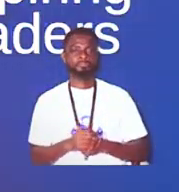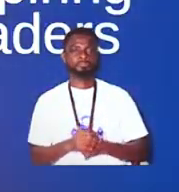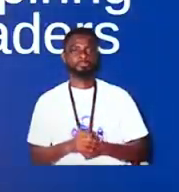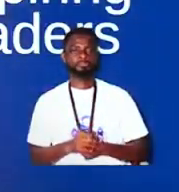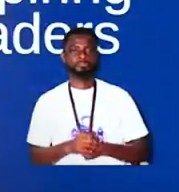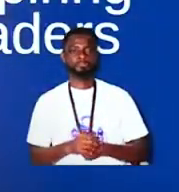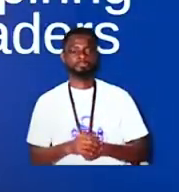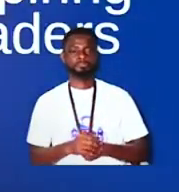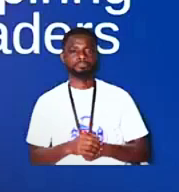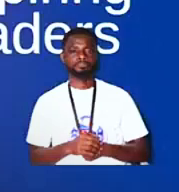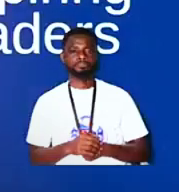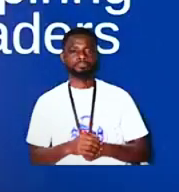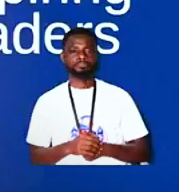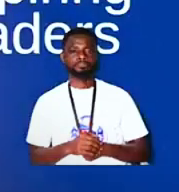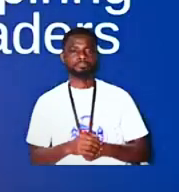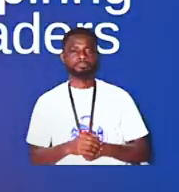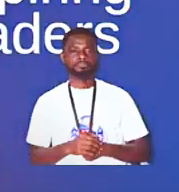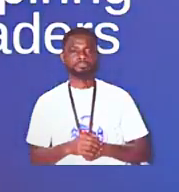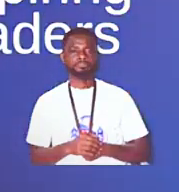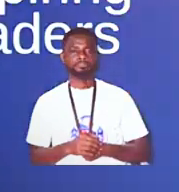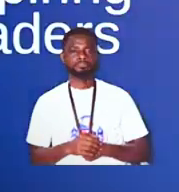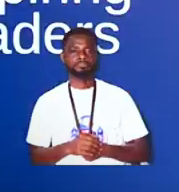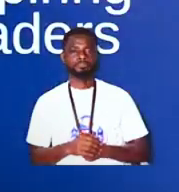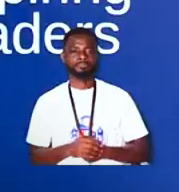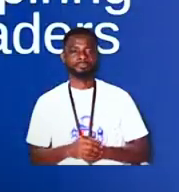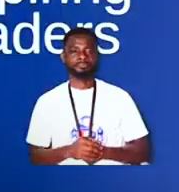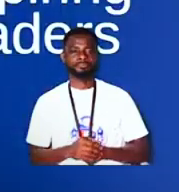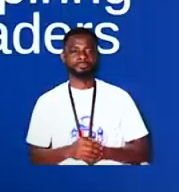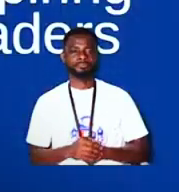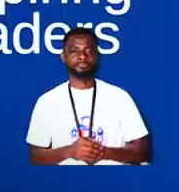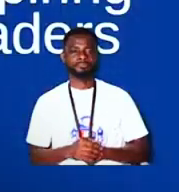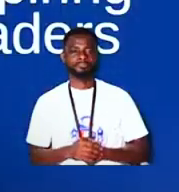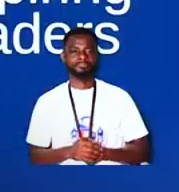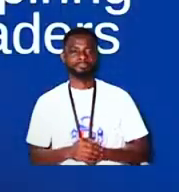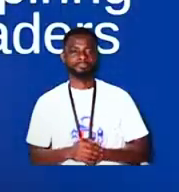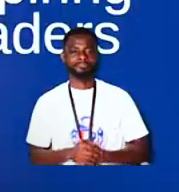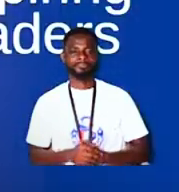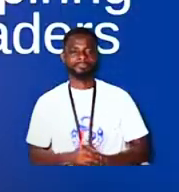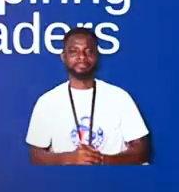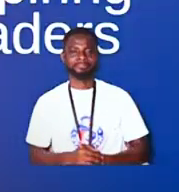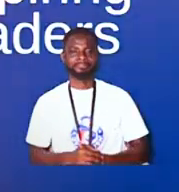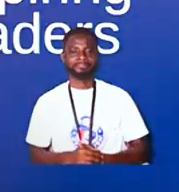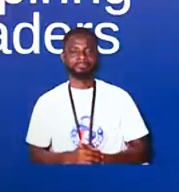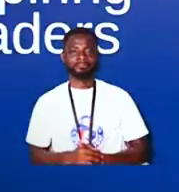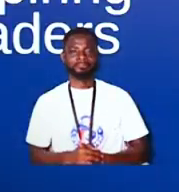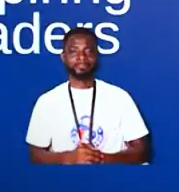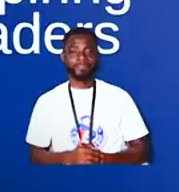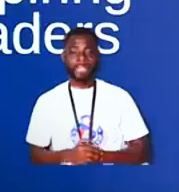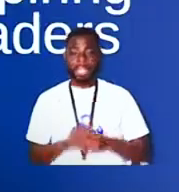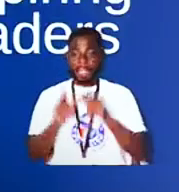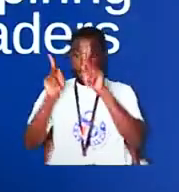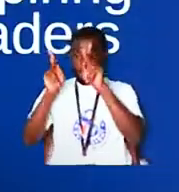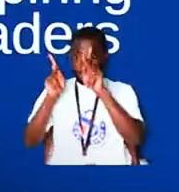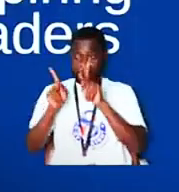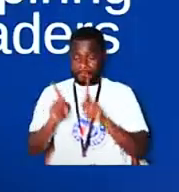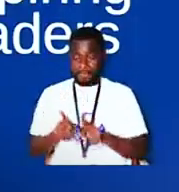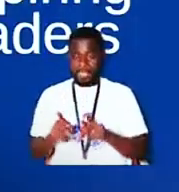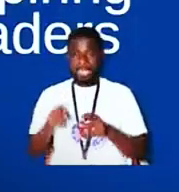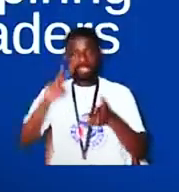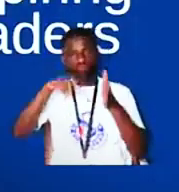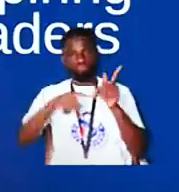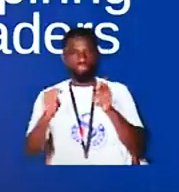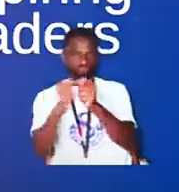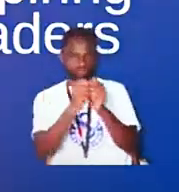This one, I have to lift my head very, very high. Okay, a person's, shall we read